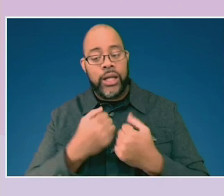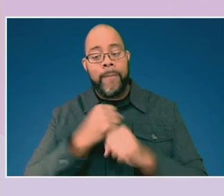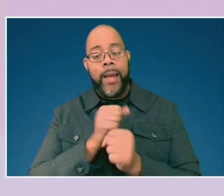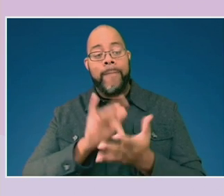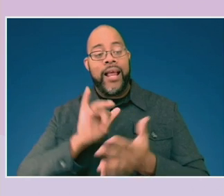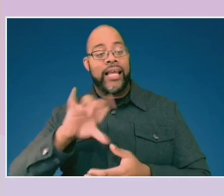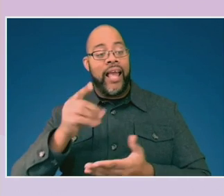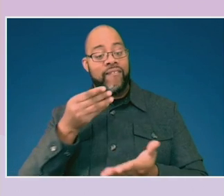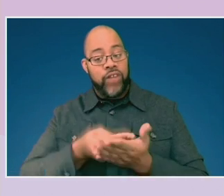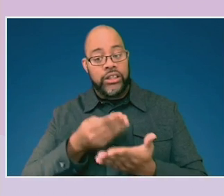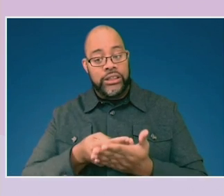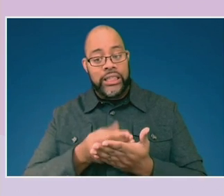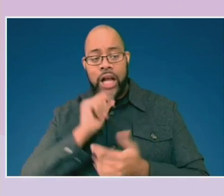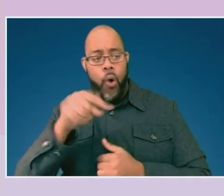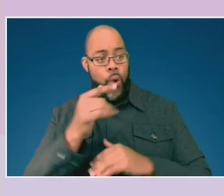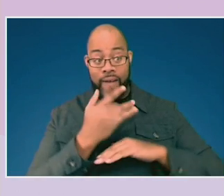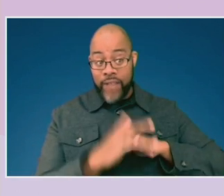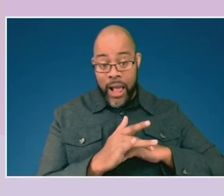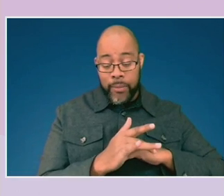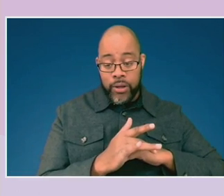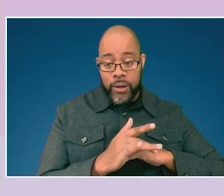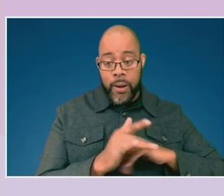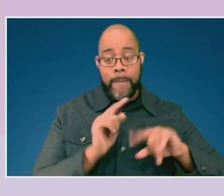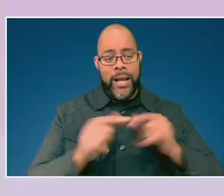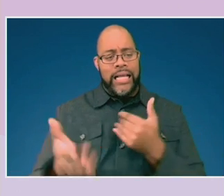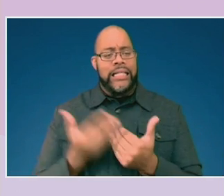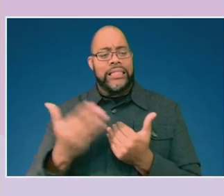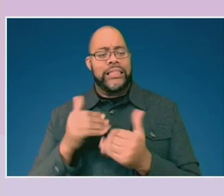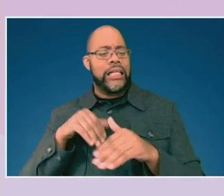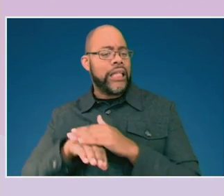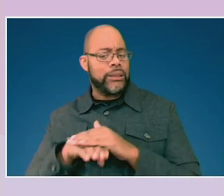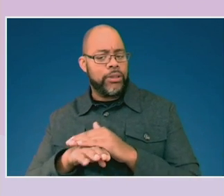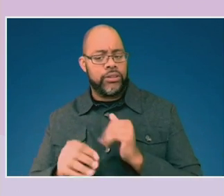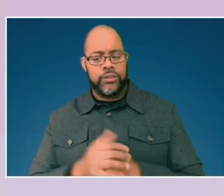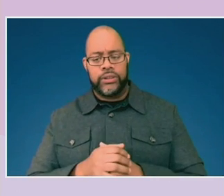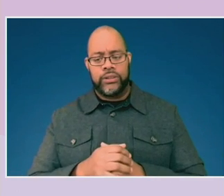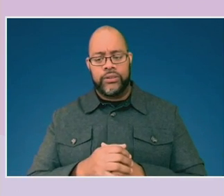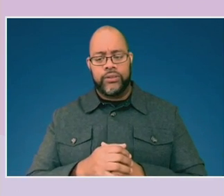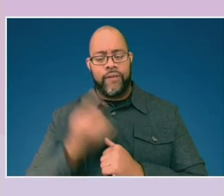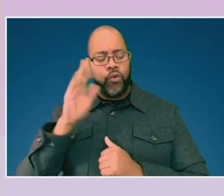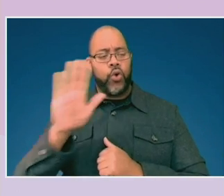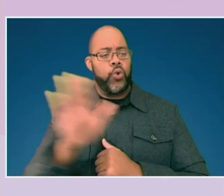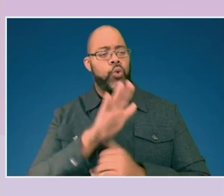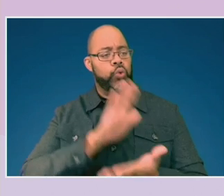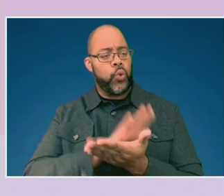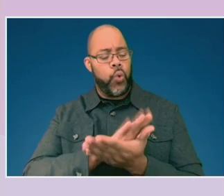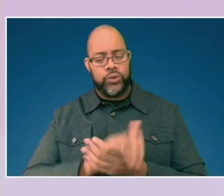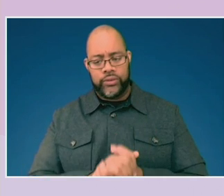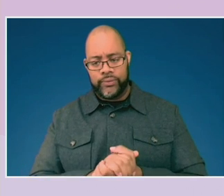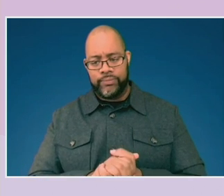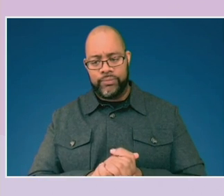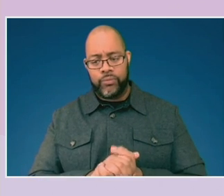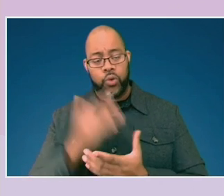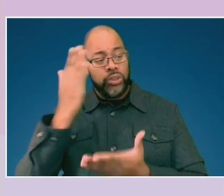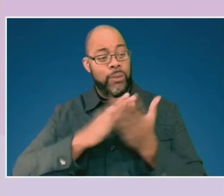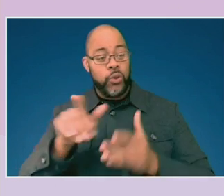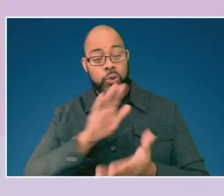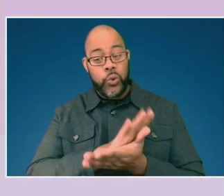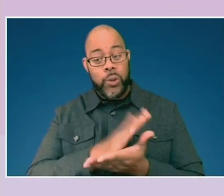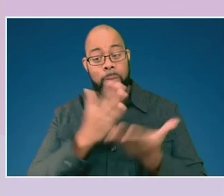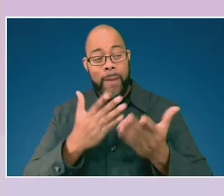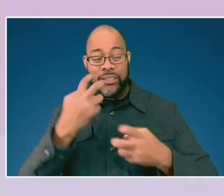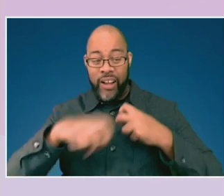funding not just available, but easily accessible for your schools. We know for some of your schools it might be